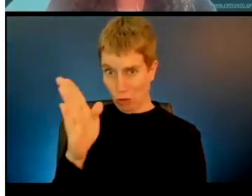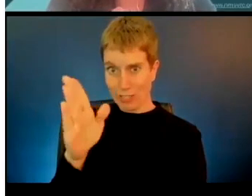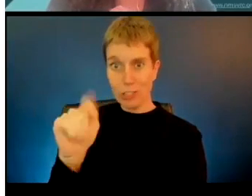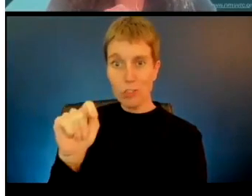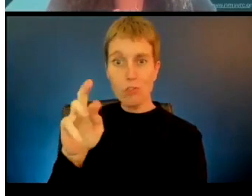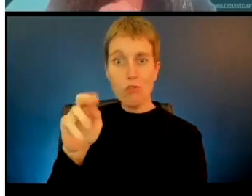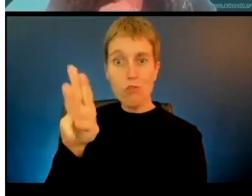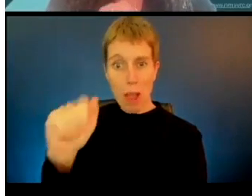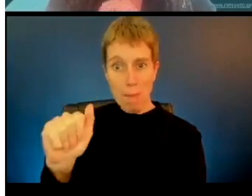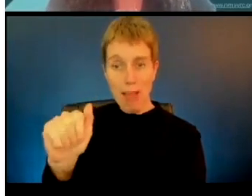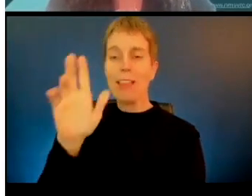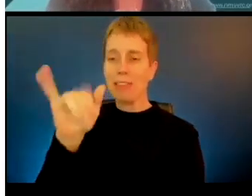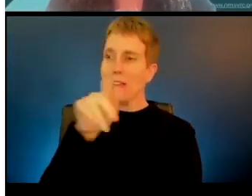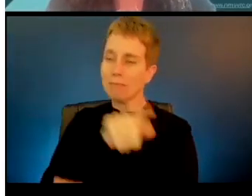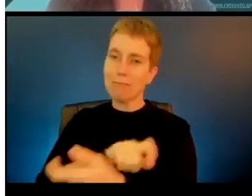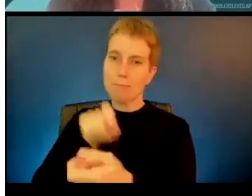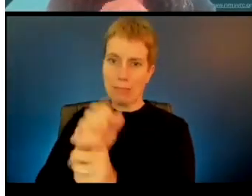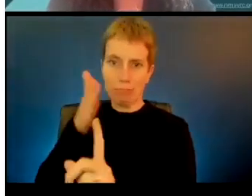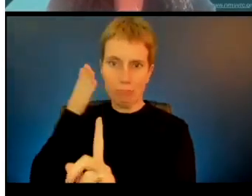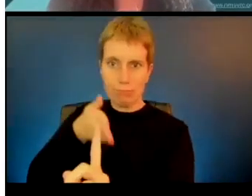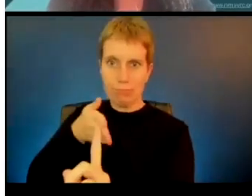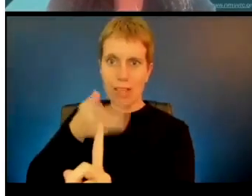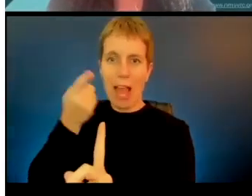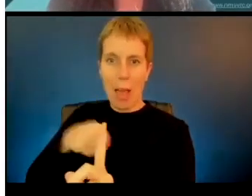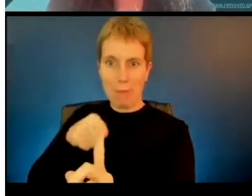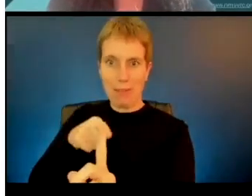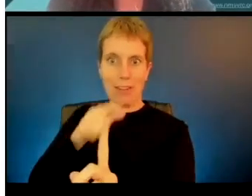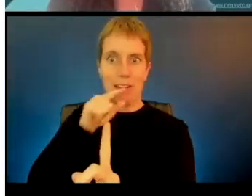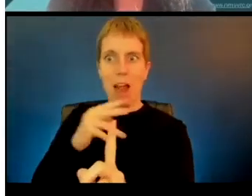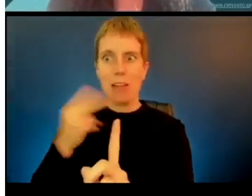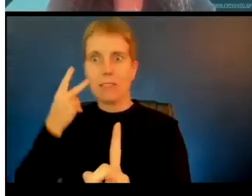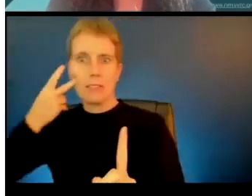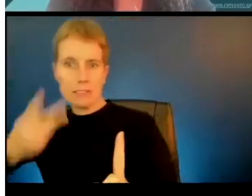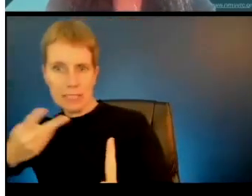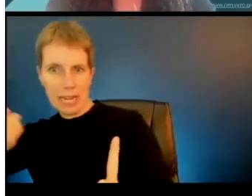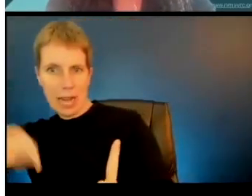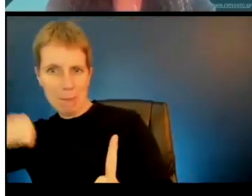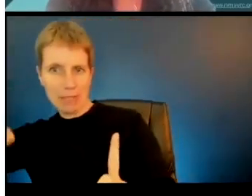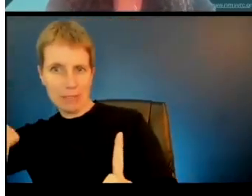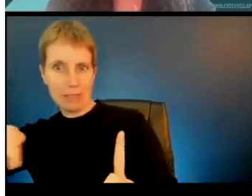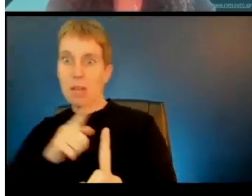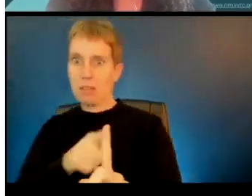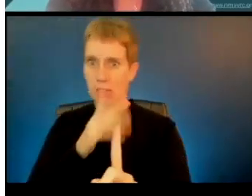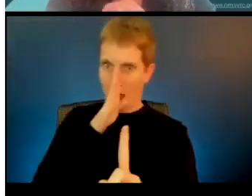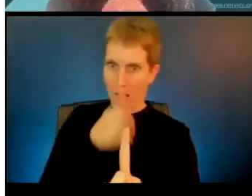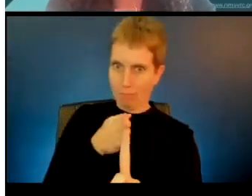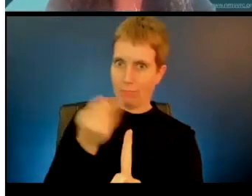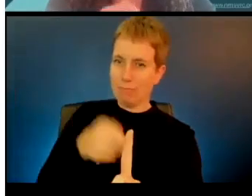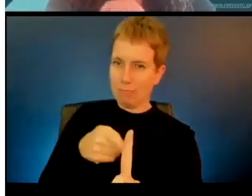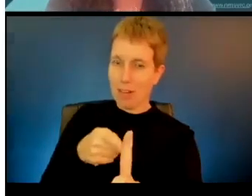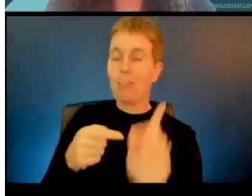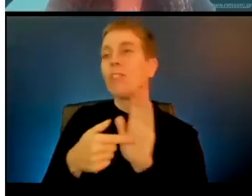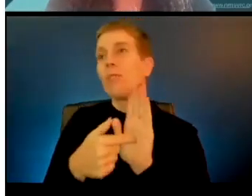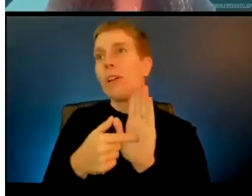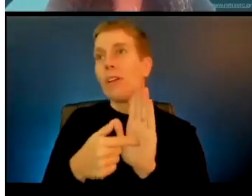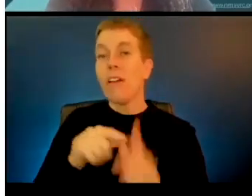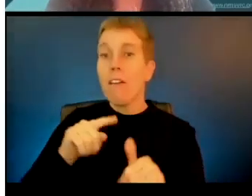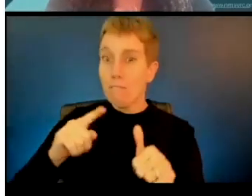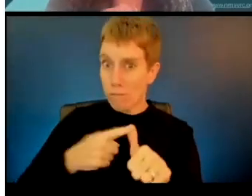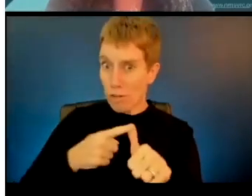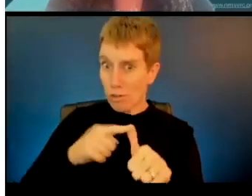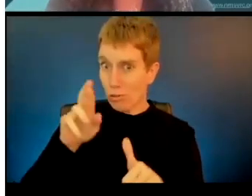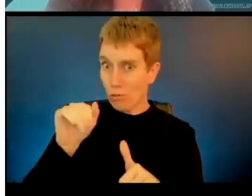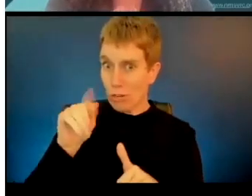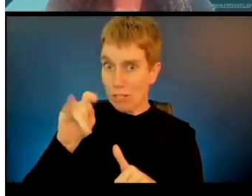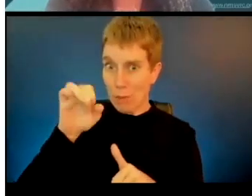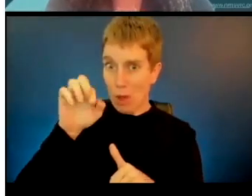us. And so a first responder who's called to a mass violence incident may actually have direct trauma with